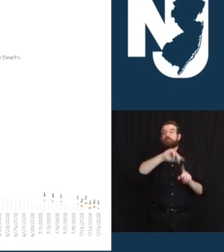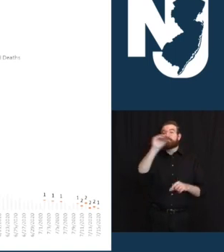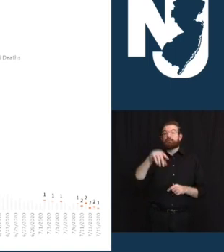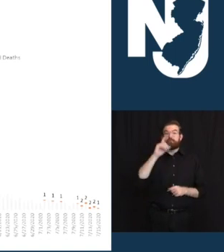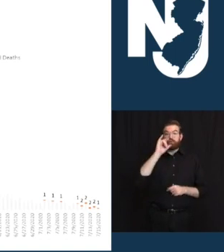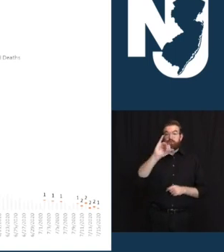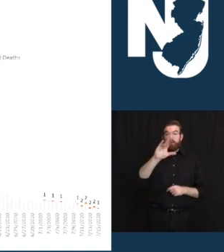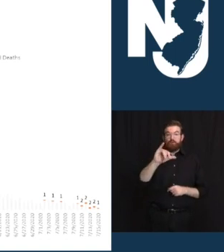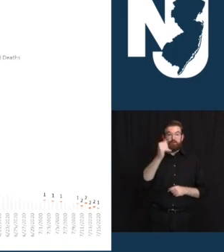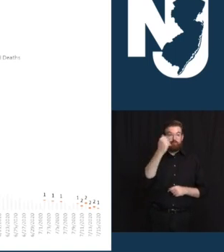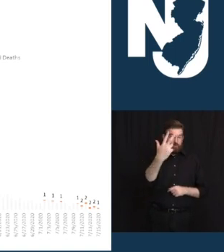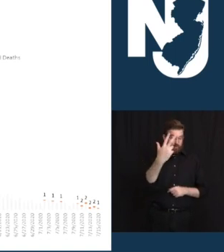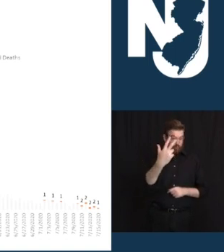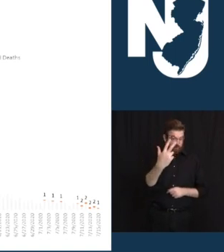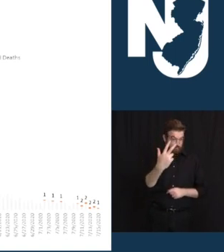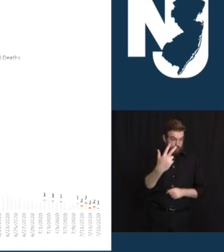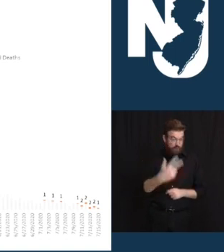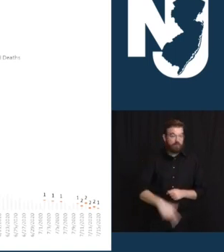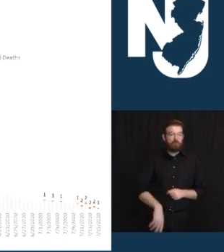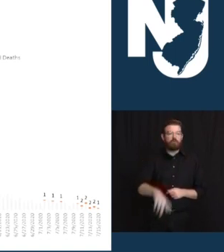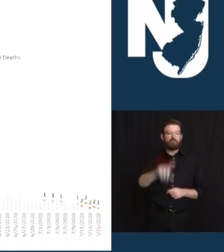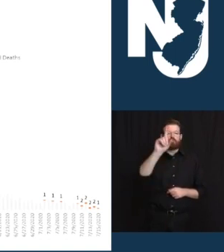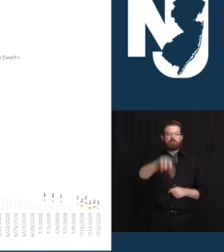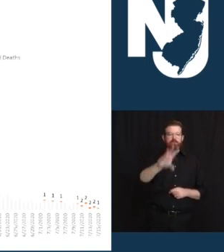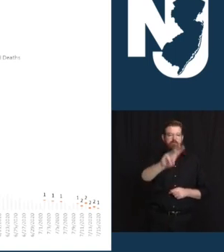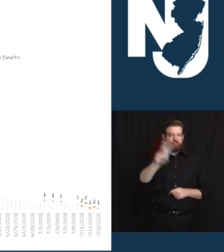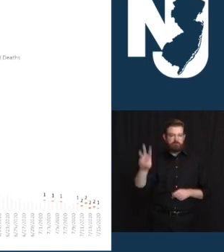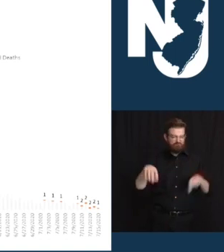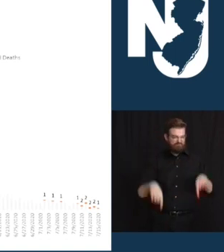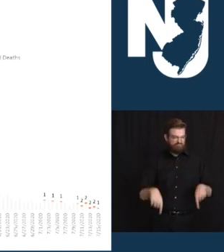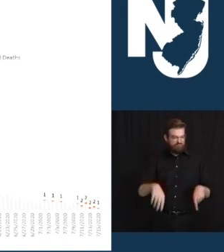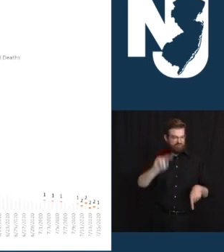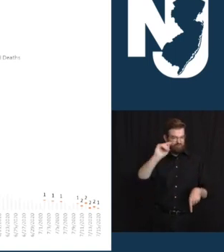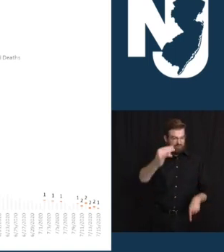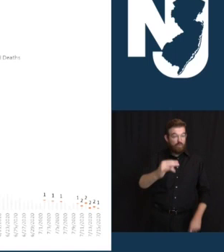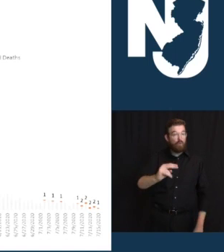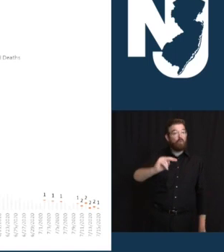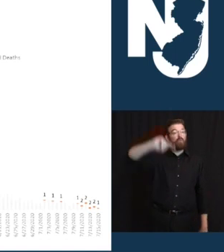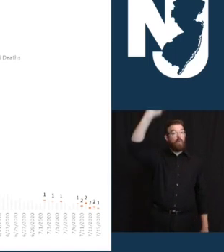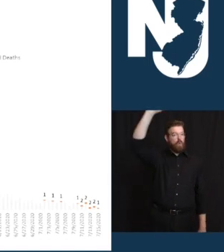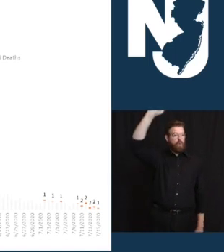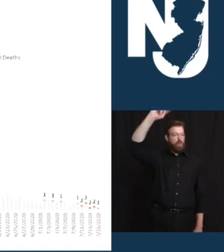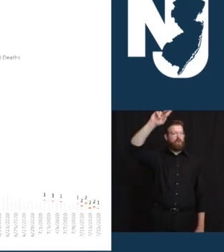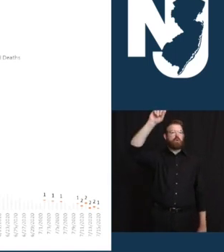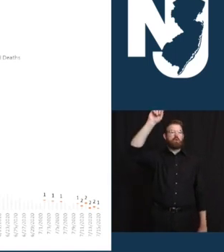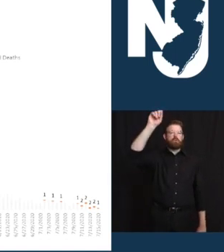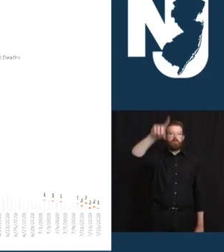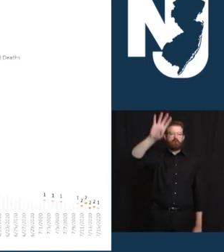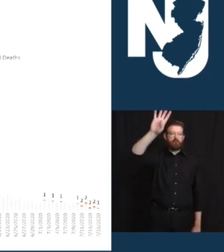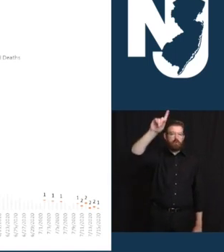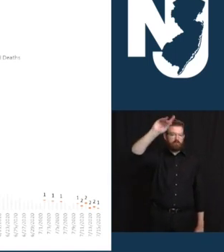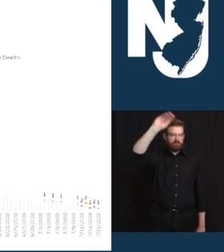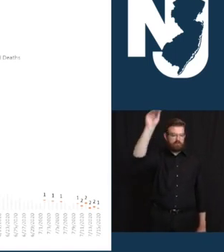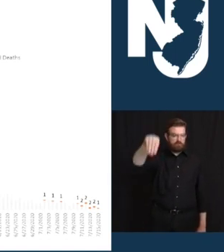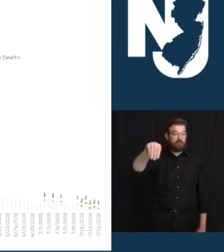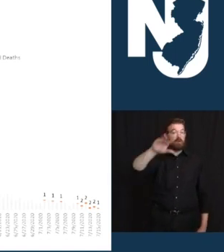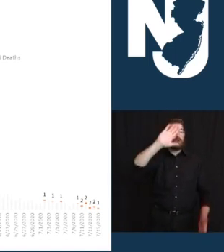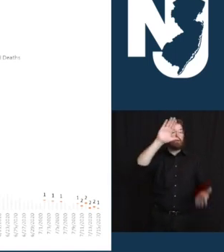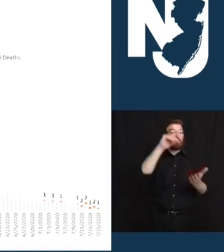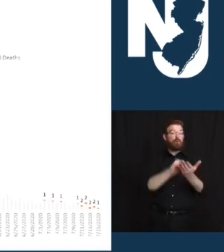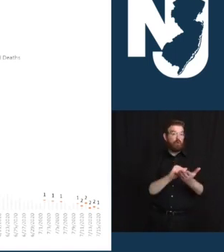is 1.66. The northern part of the state reports 1.41, the central part of the state